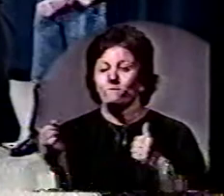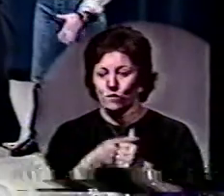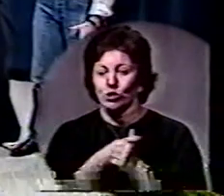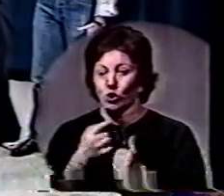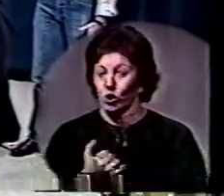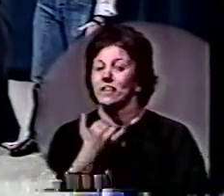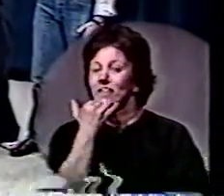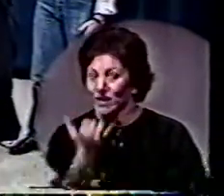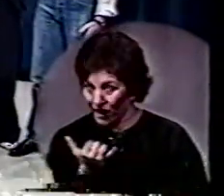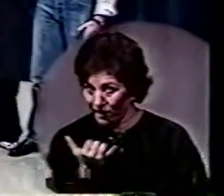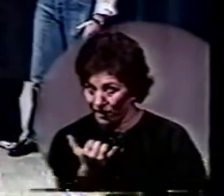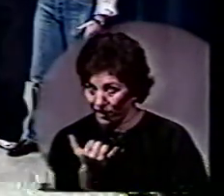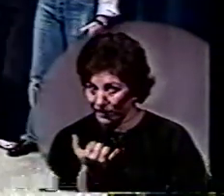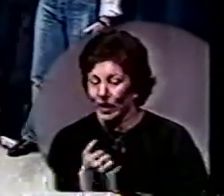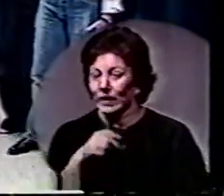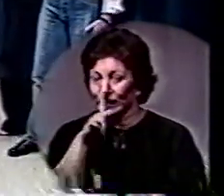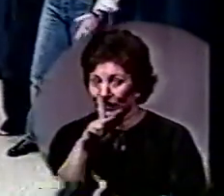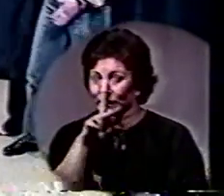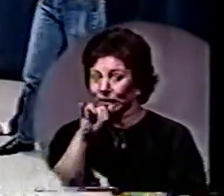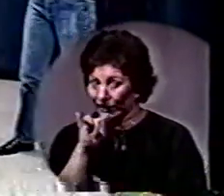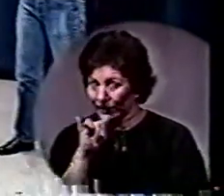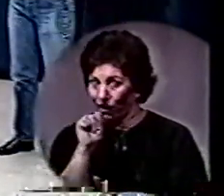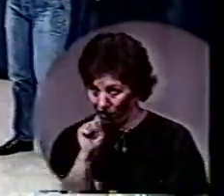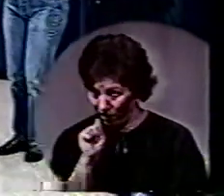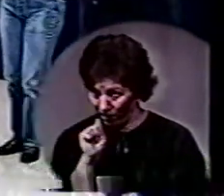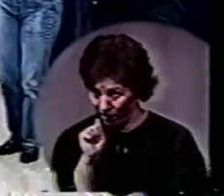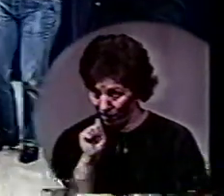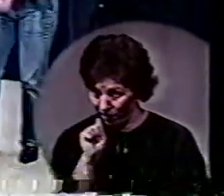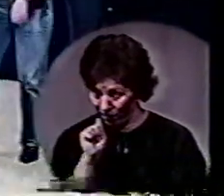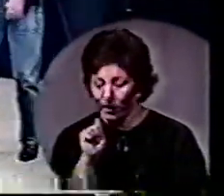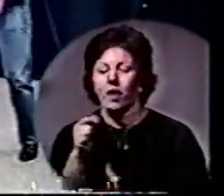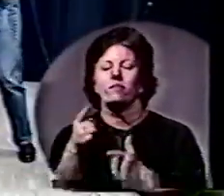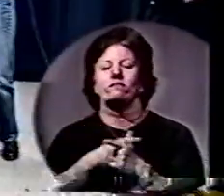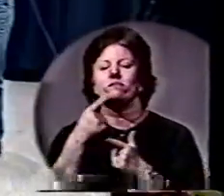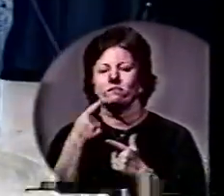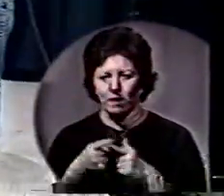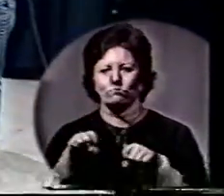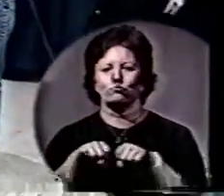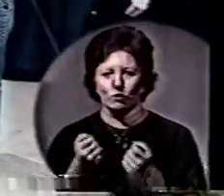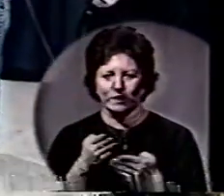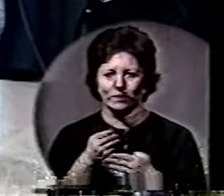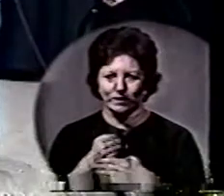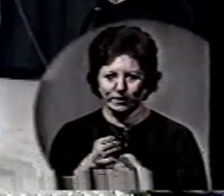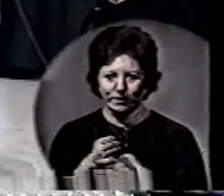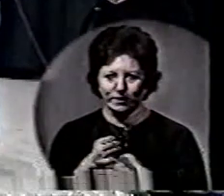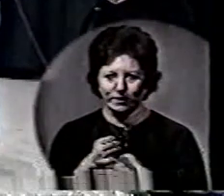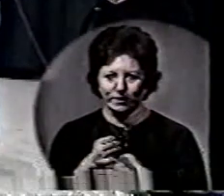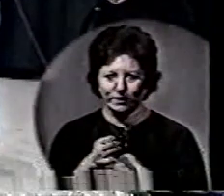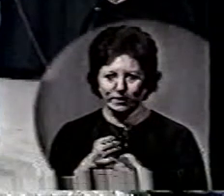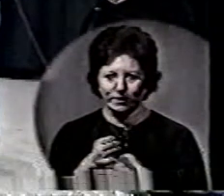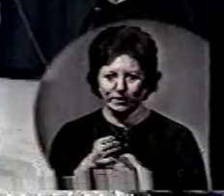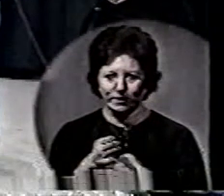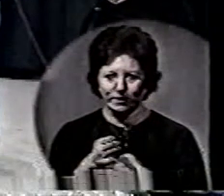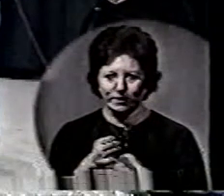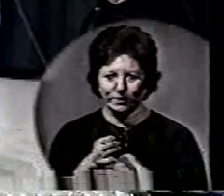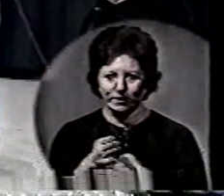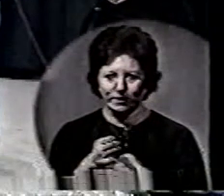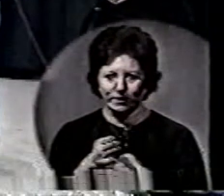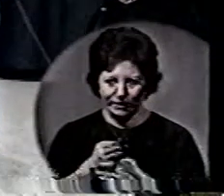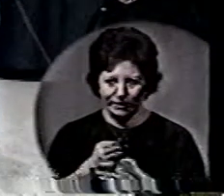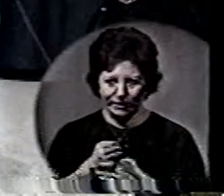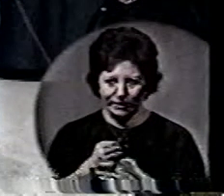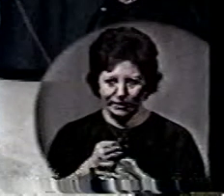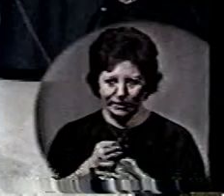Okay? Okay. All right, you want to give it a little practice? Don't break it yet. I won't break it. We do want to have tumbles for this. Yeah.